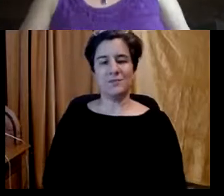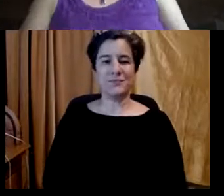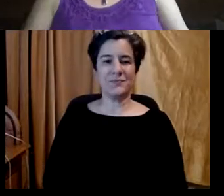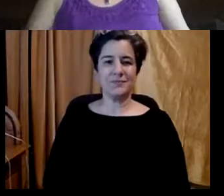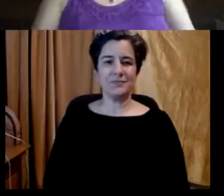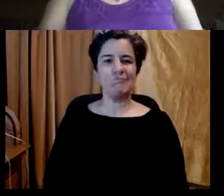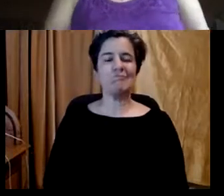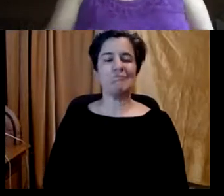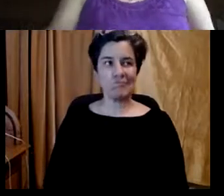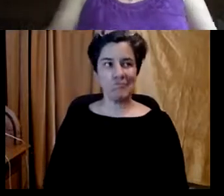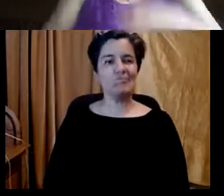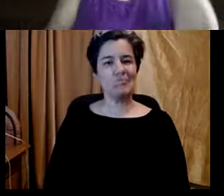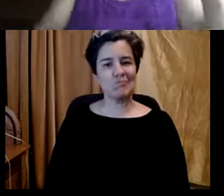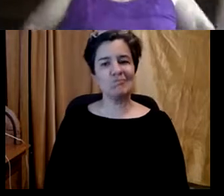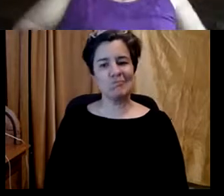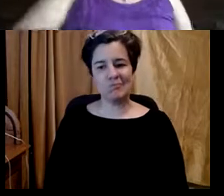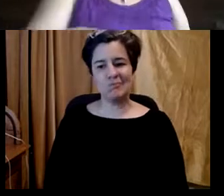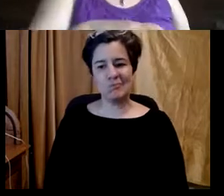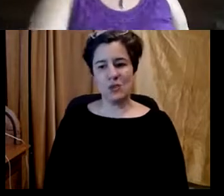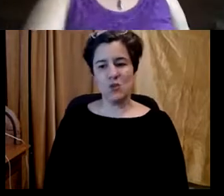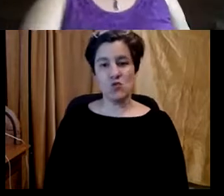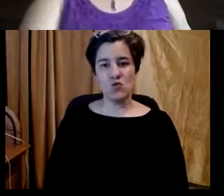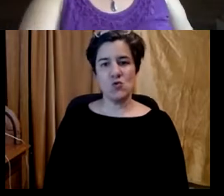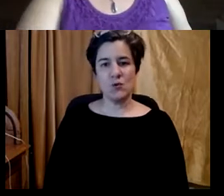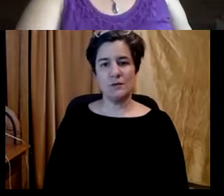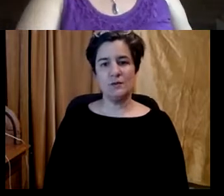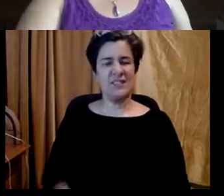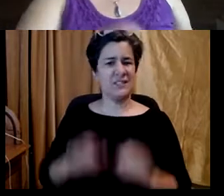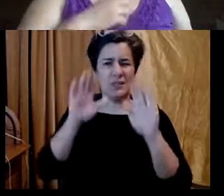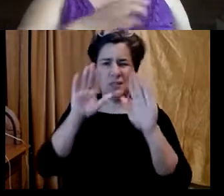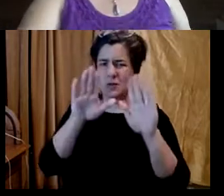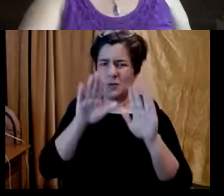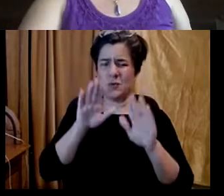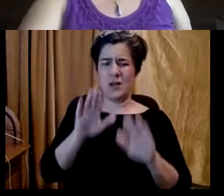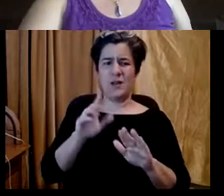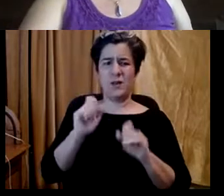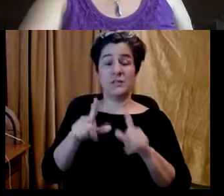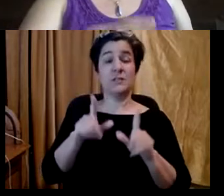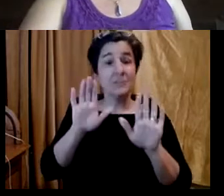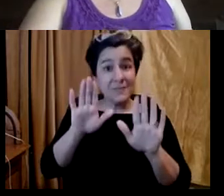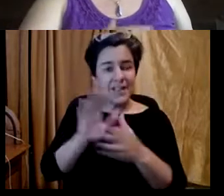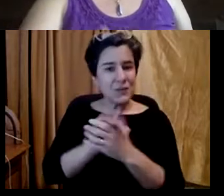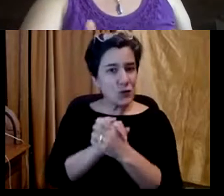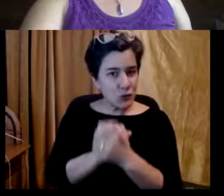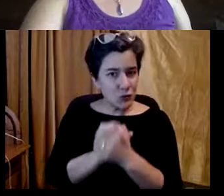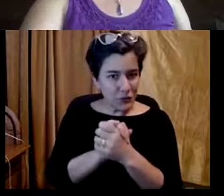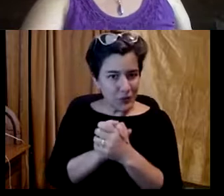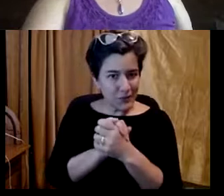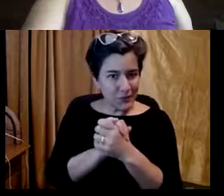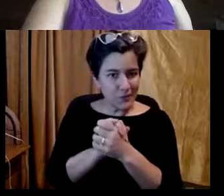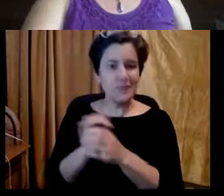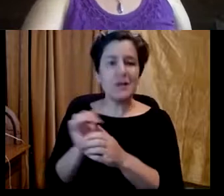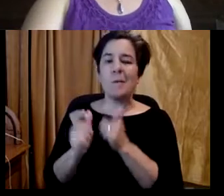Yeah, great. All right. I know I've got stuff too. Yes, great. Great questions. And by the way, congratulations. Huge, huge, huge,